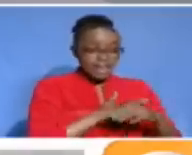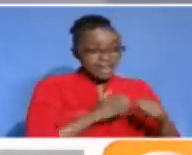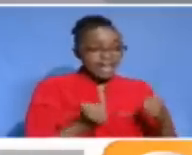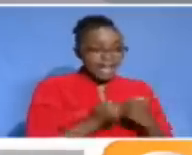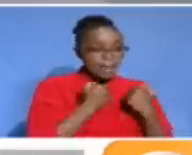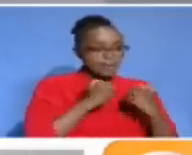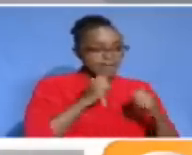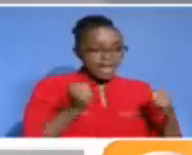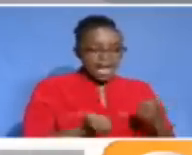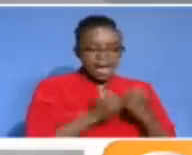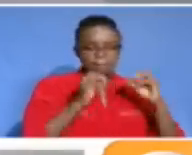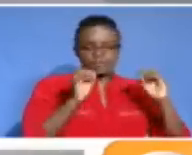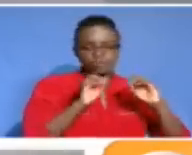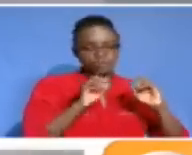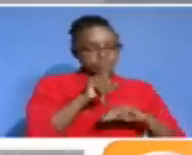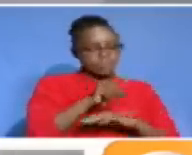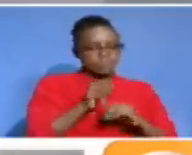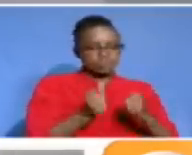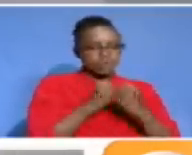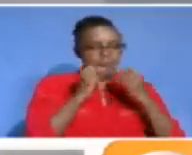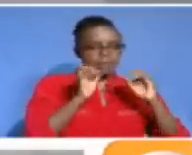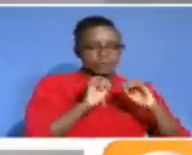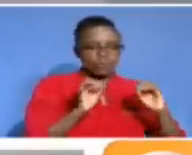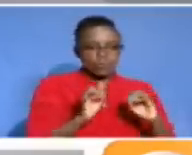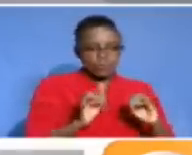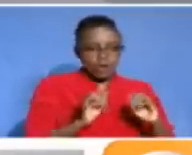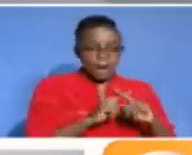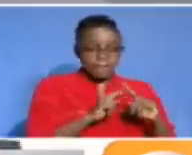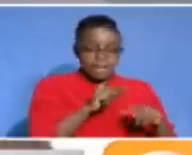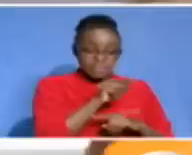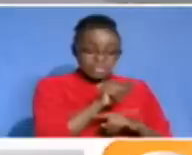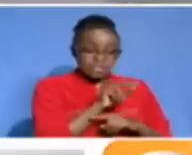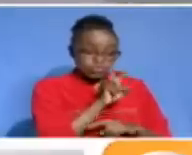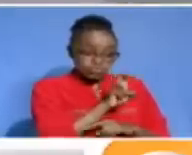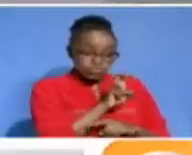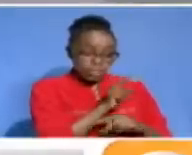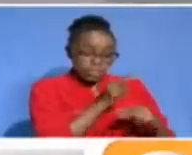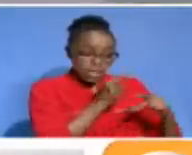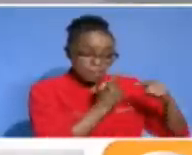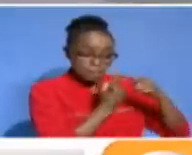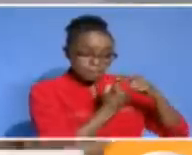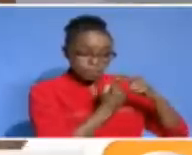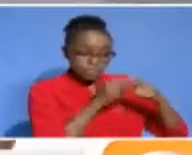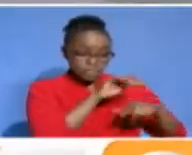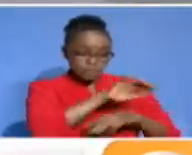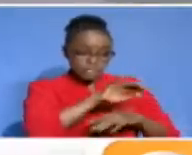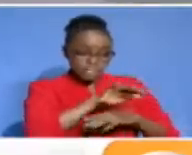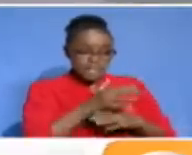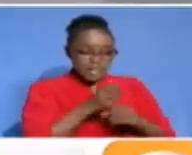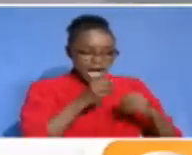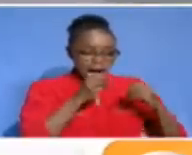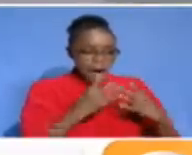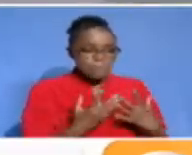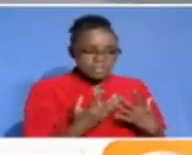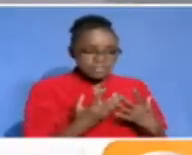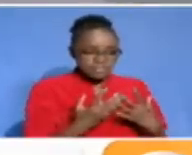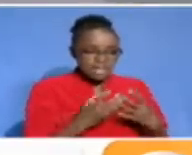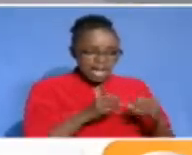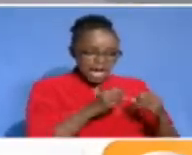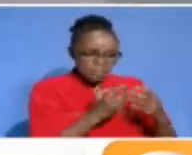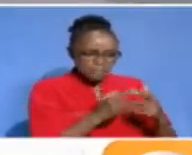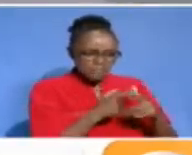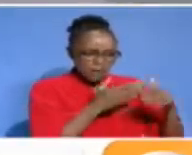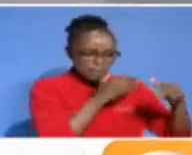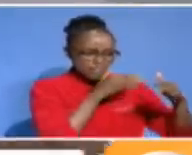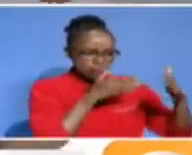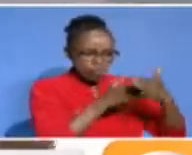should never have happened. But we should look at the positive side. How many have been thwarted from